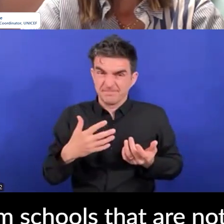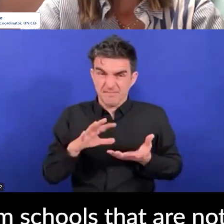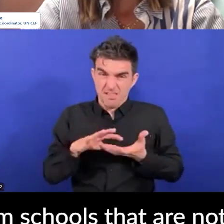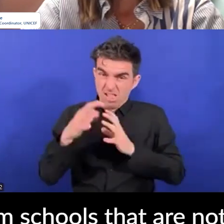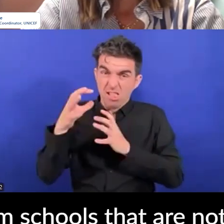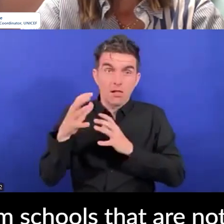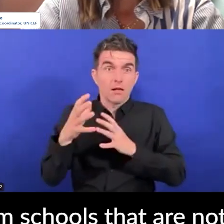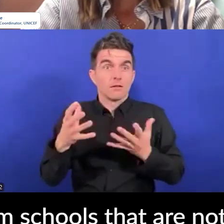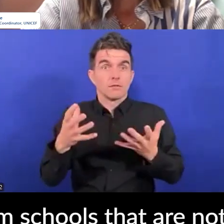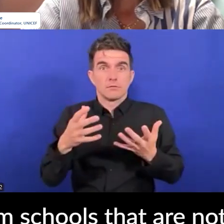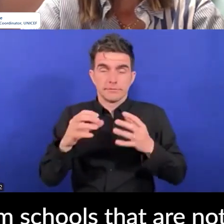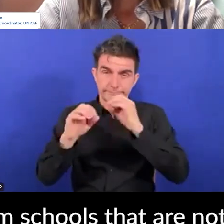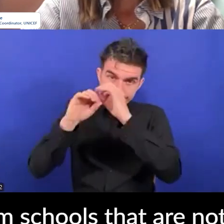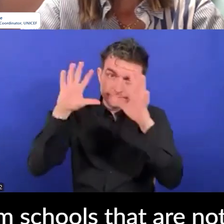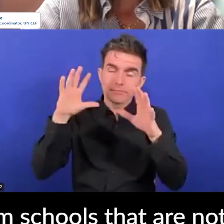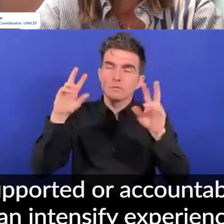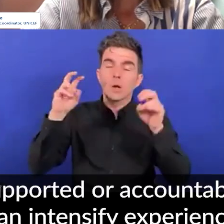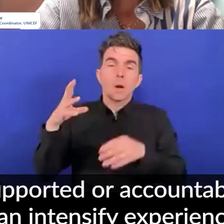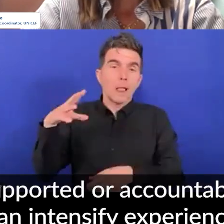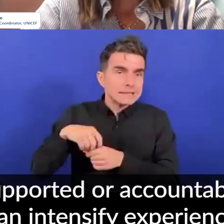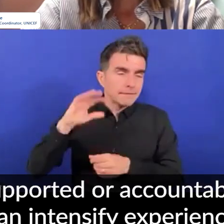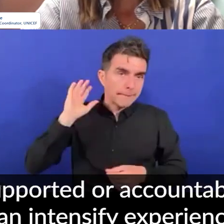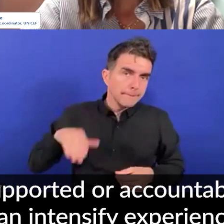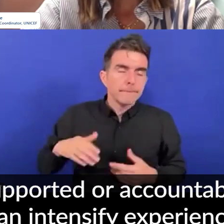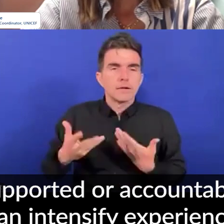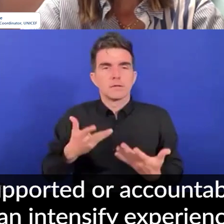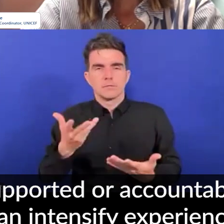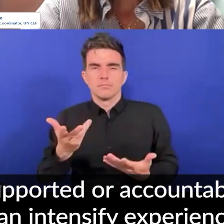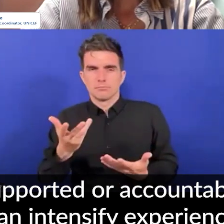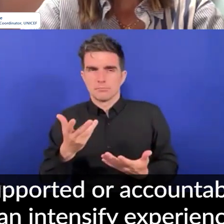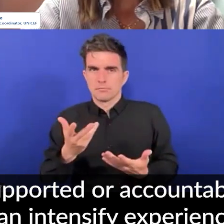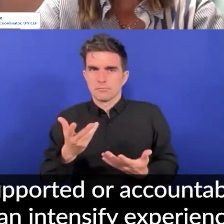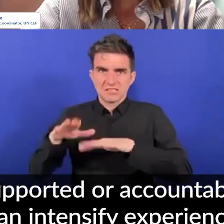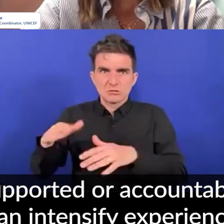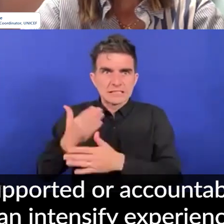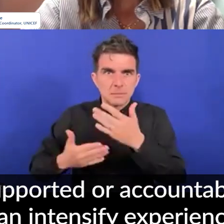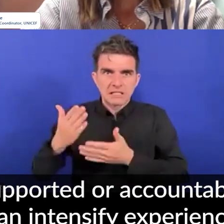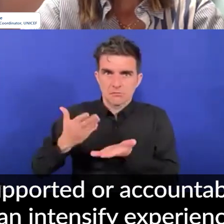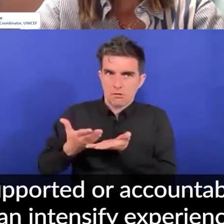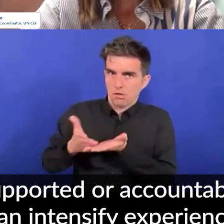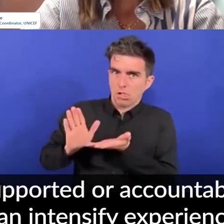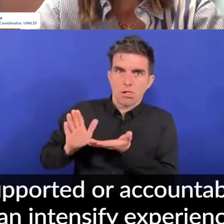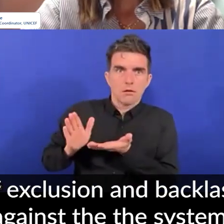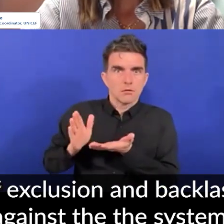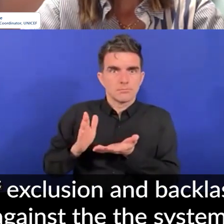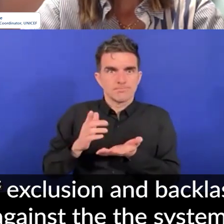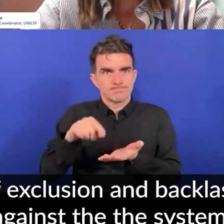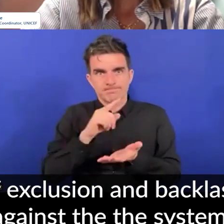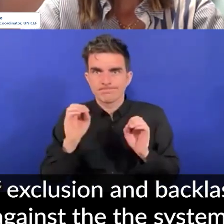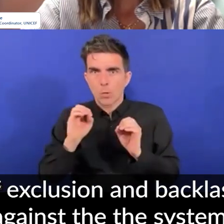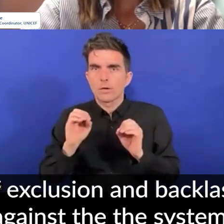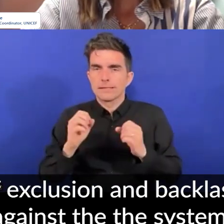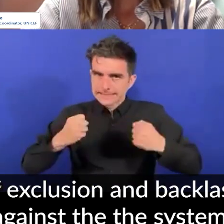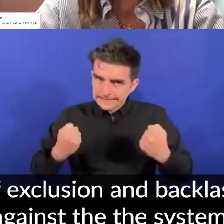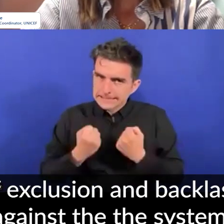in mainstream schools that are not prepared, supported, or accountable can intensify experience of